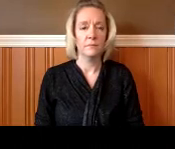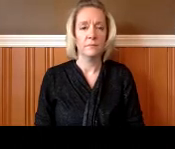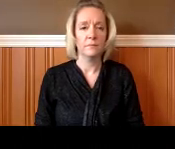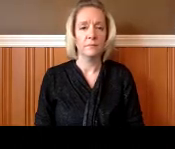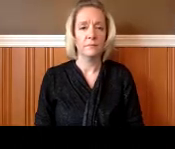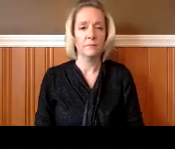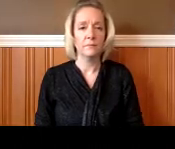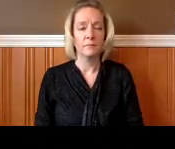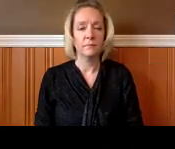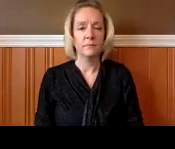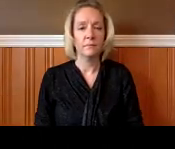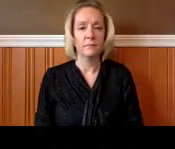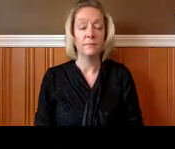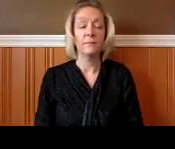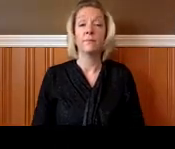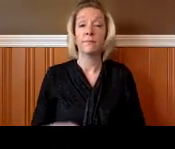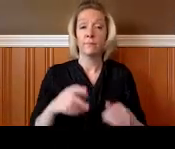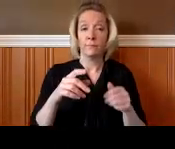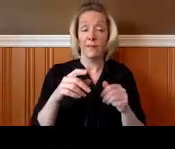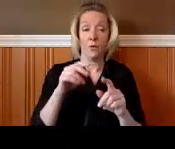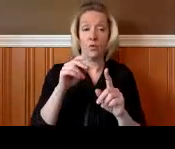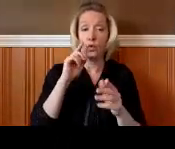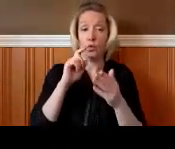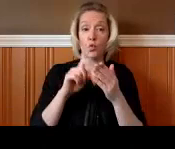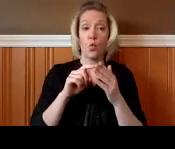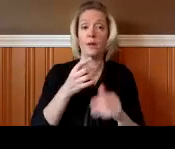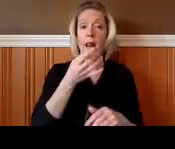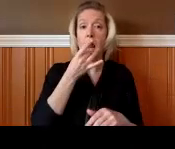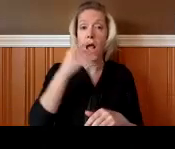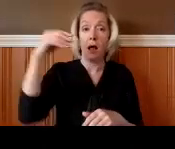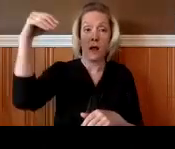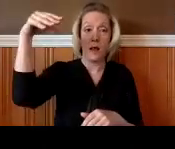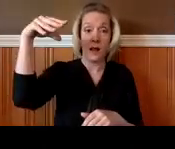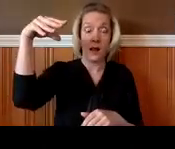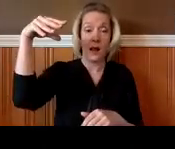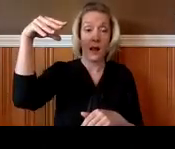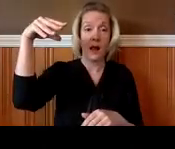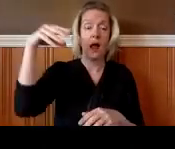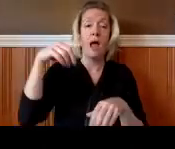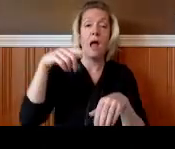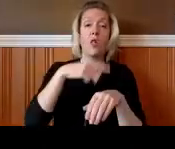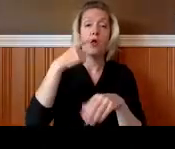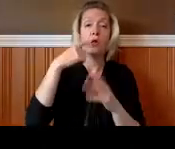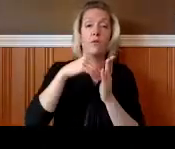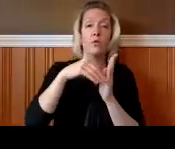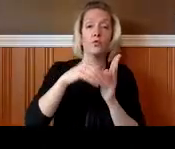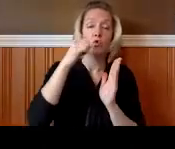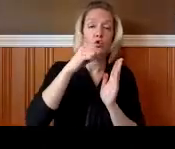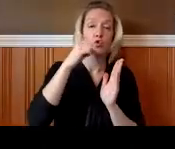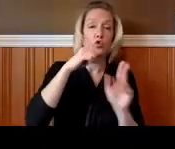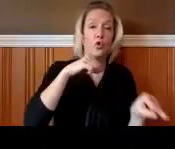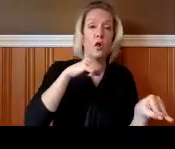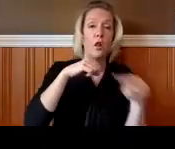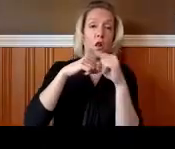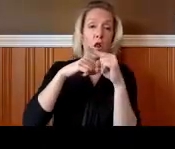So I want you to think about the light and how long it takes her to find it, and how she looks away from it, thinks